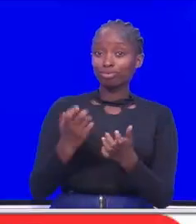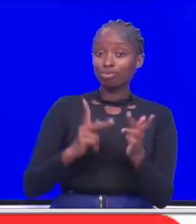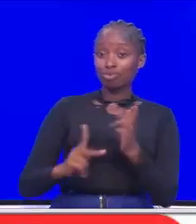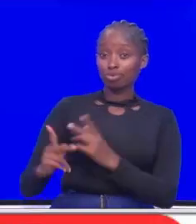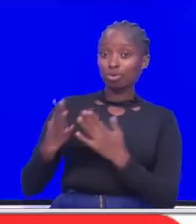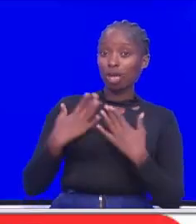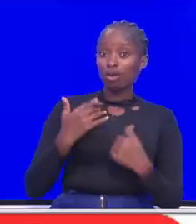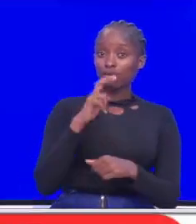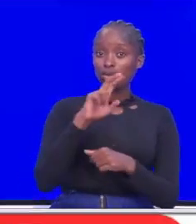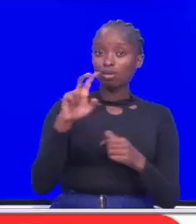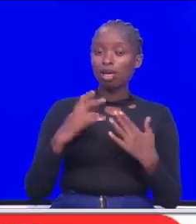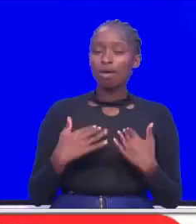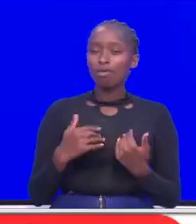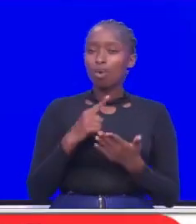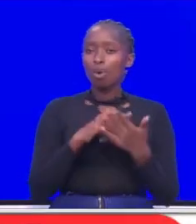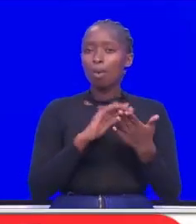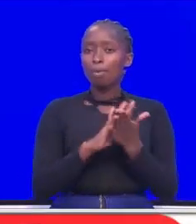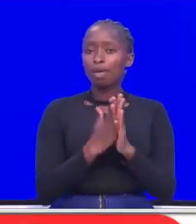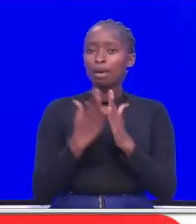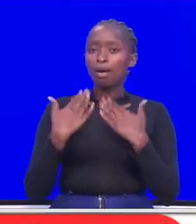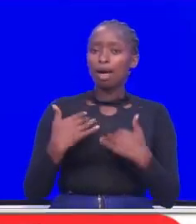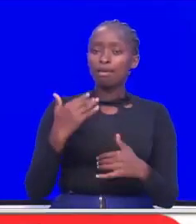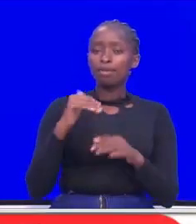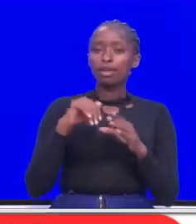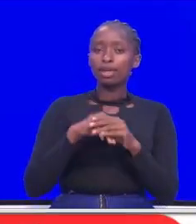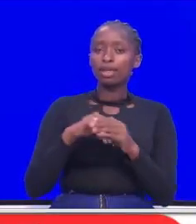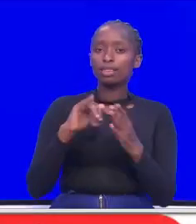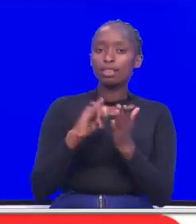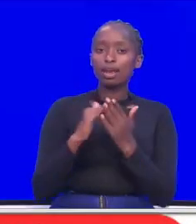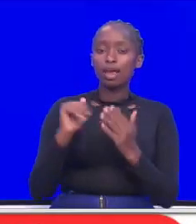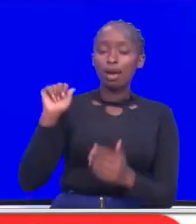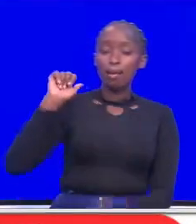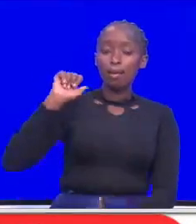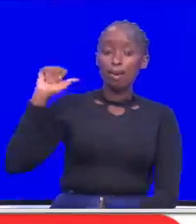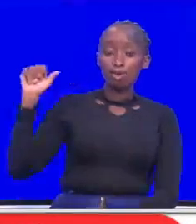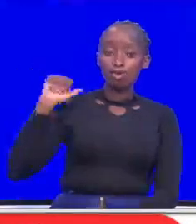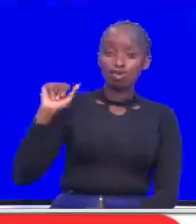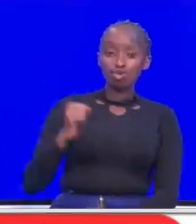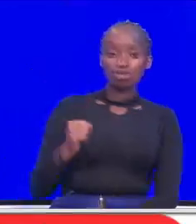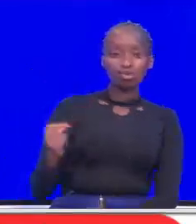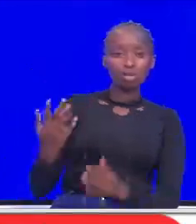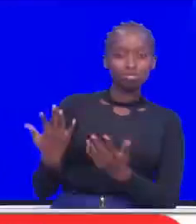course, and what could become the latest of the political dog whistle?